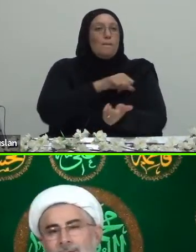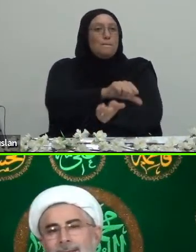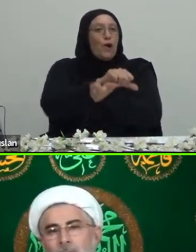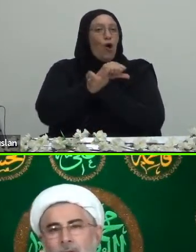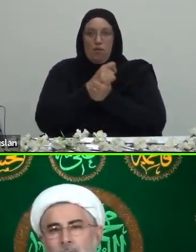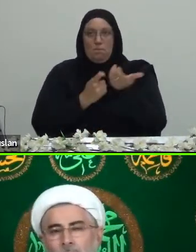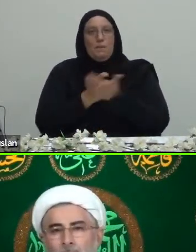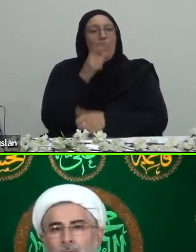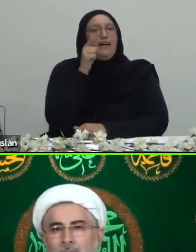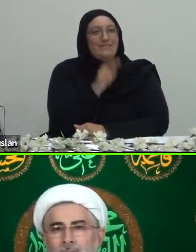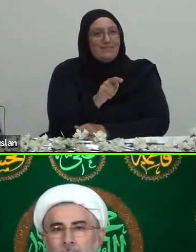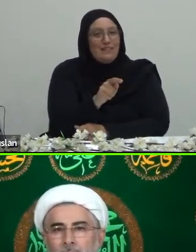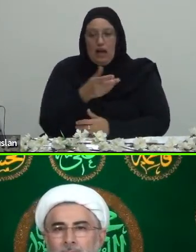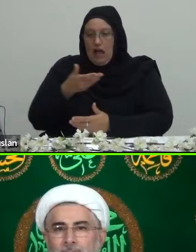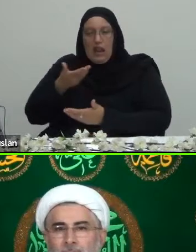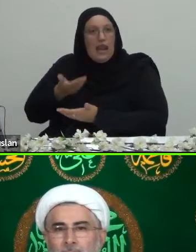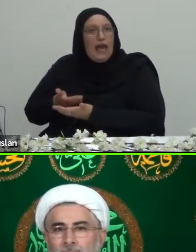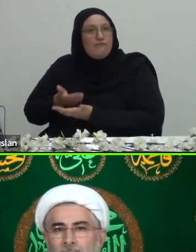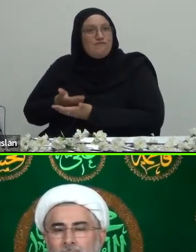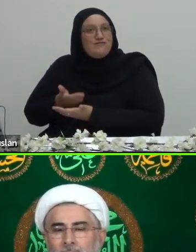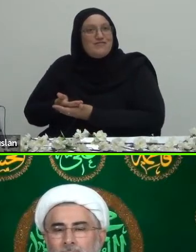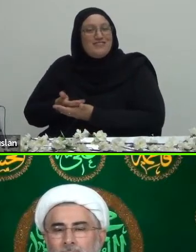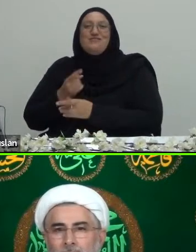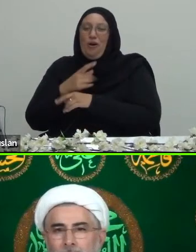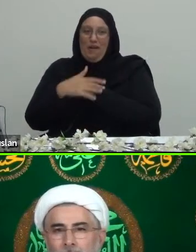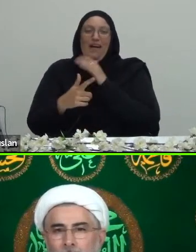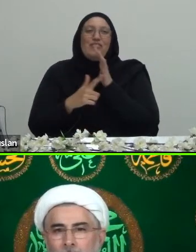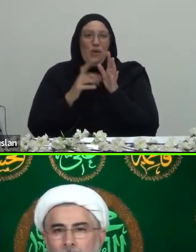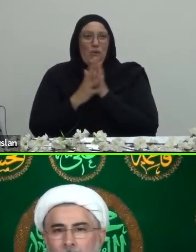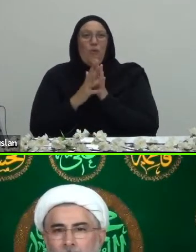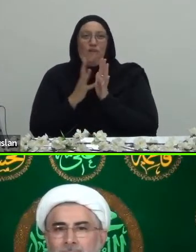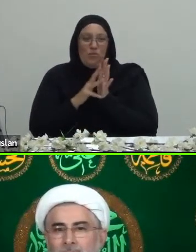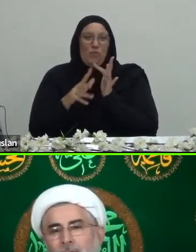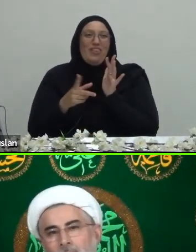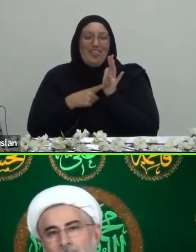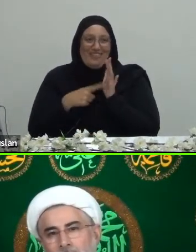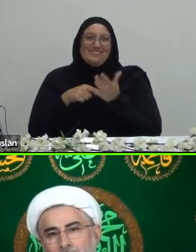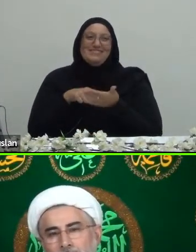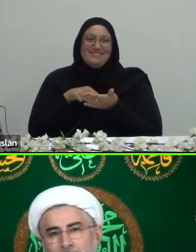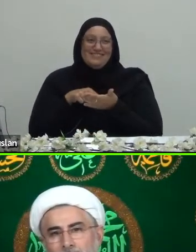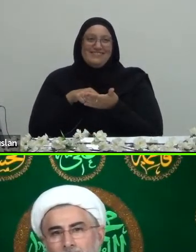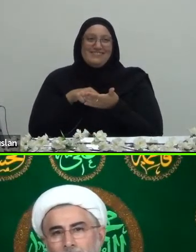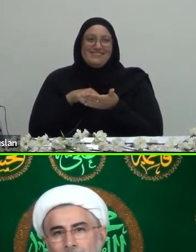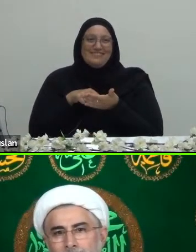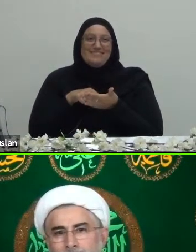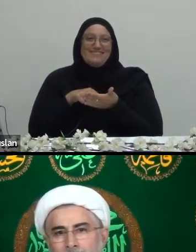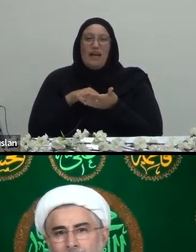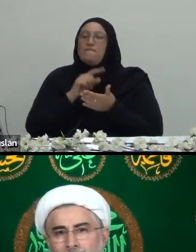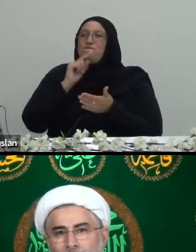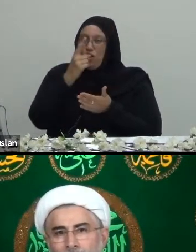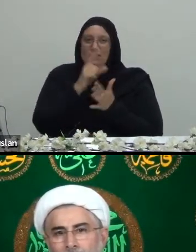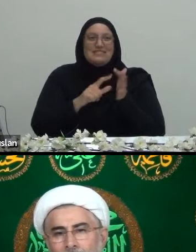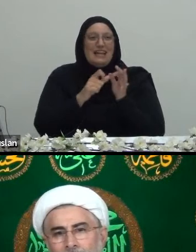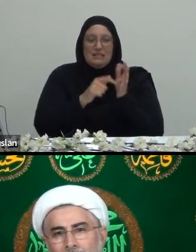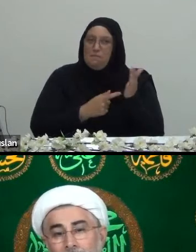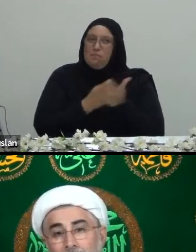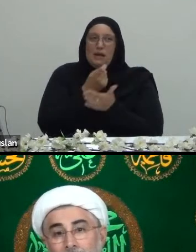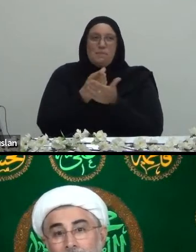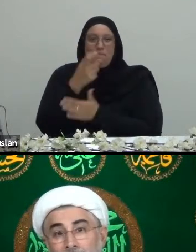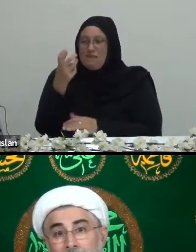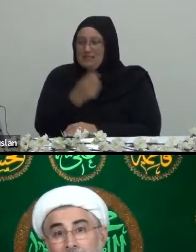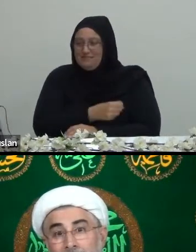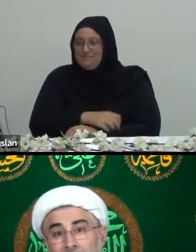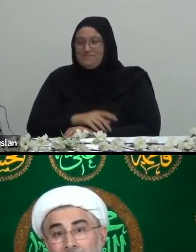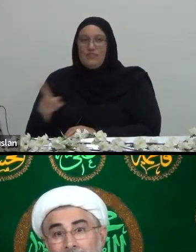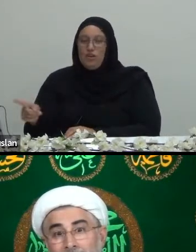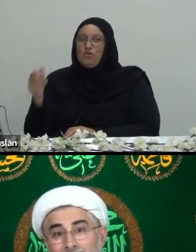left, then we talk about the law of will and final testament. Hassan, Sheikh, you know what's straight after